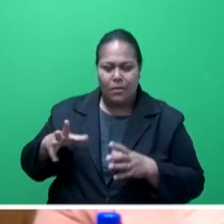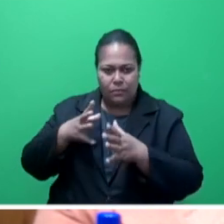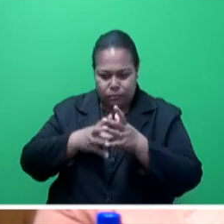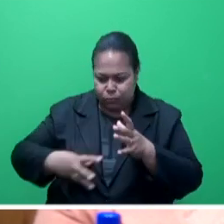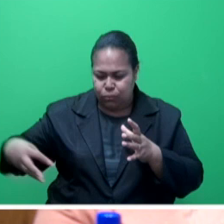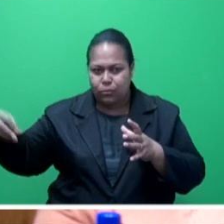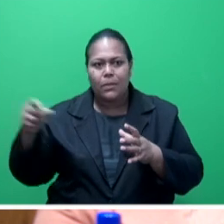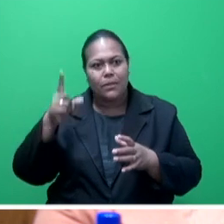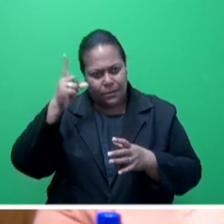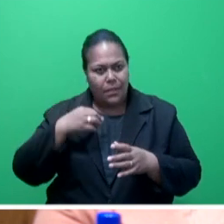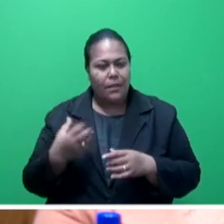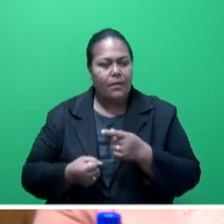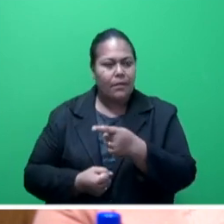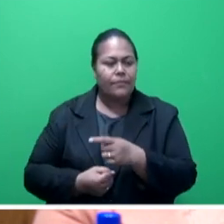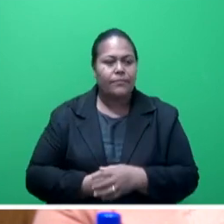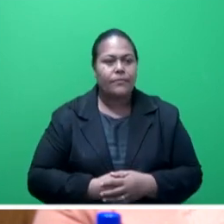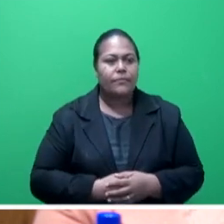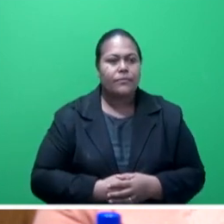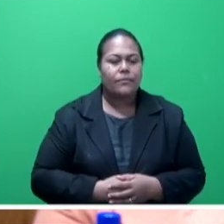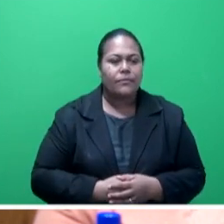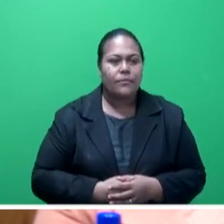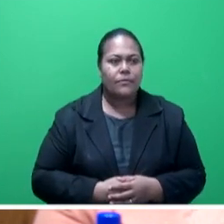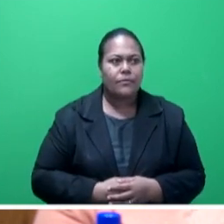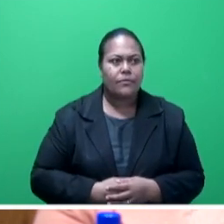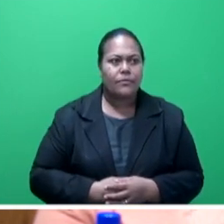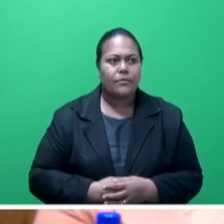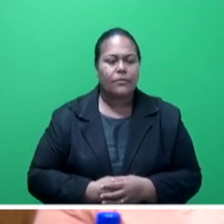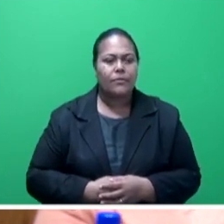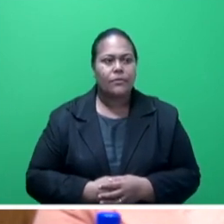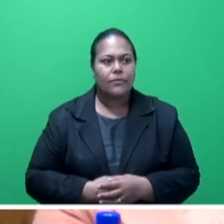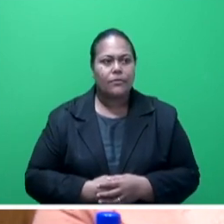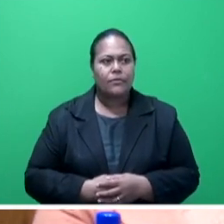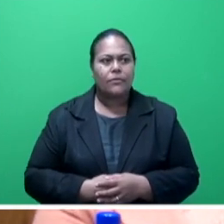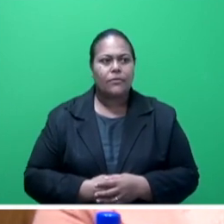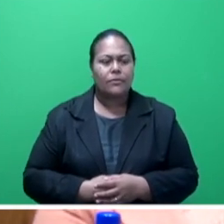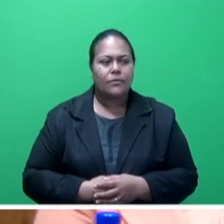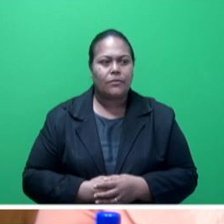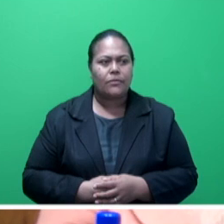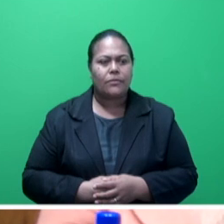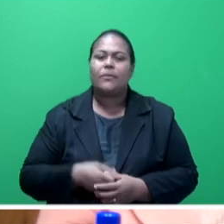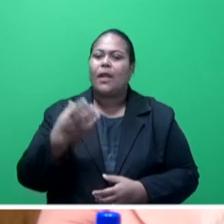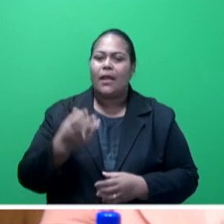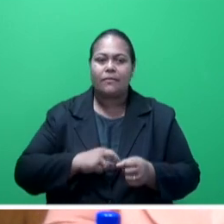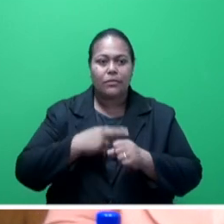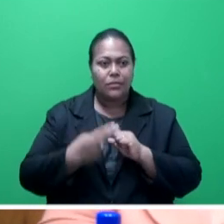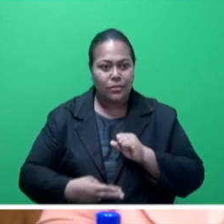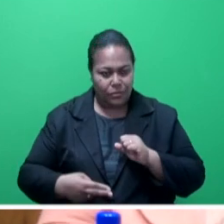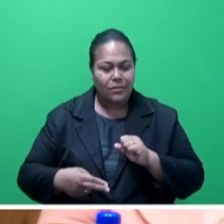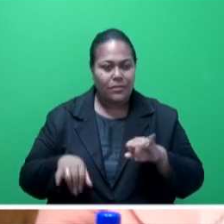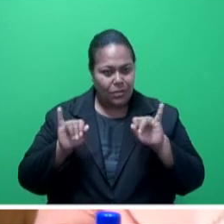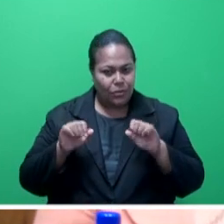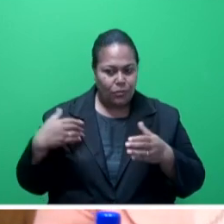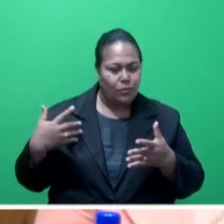address intermittent water supply areas nationwide. And this, of course, is something that has been in the news over the past few months. This